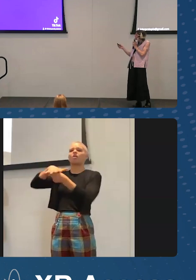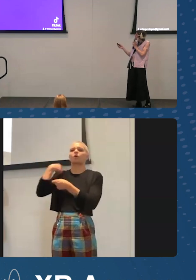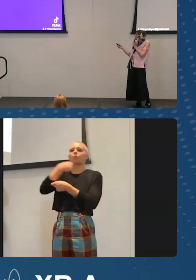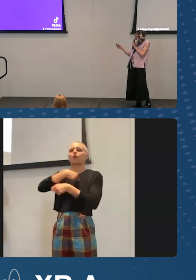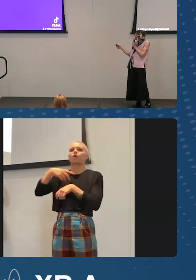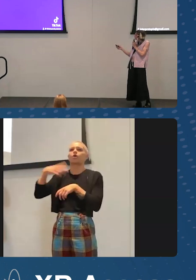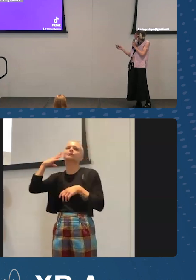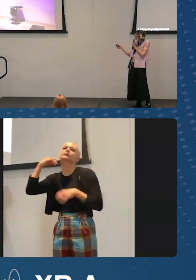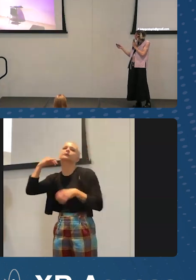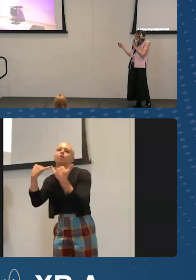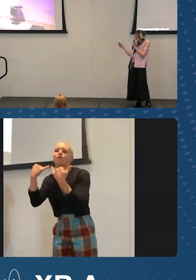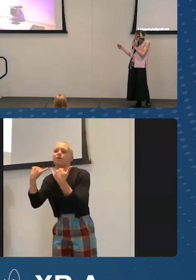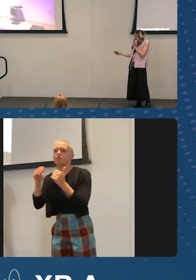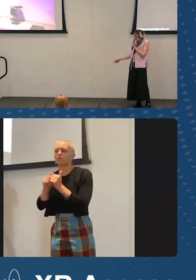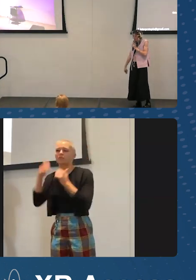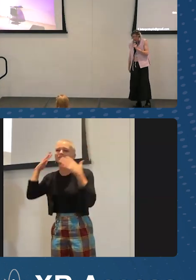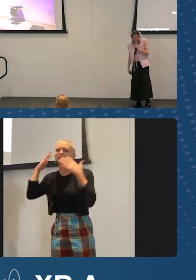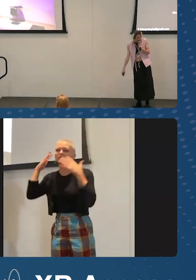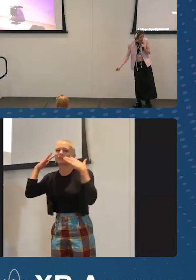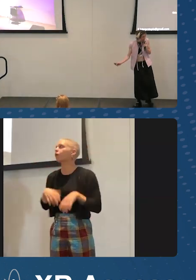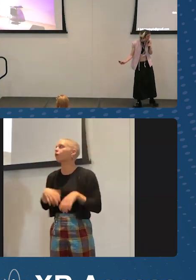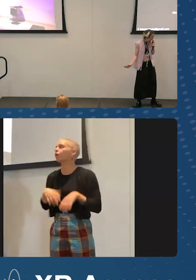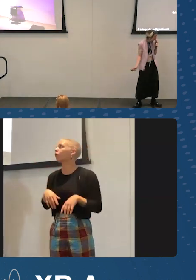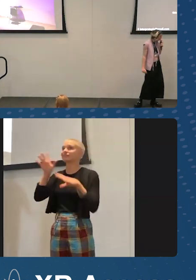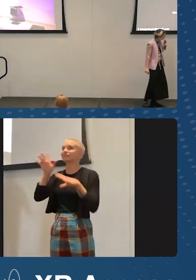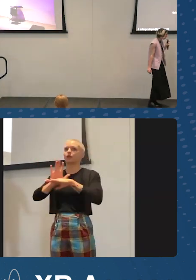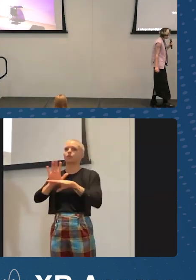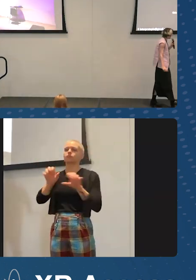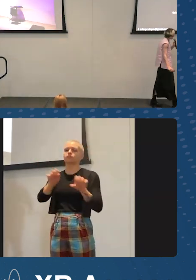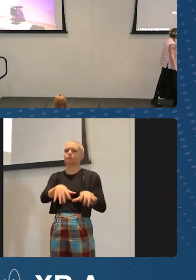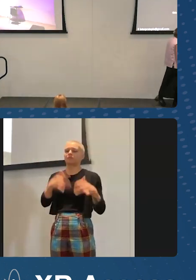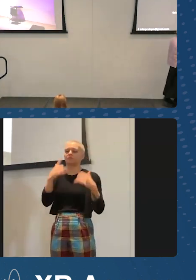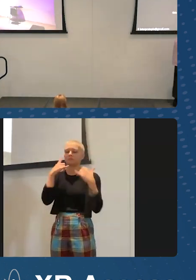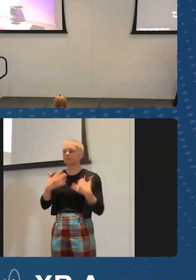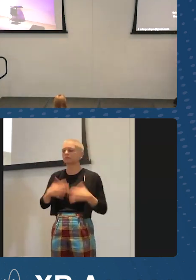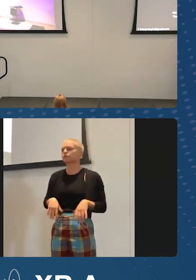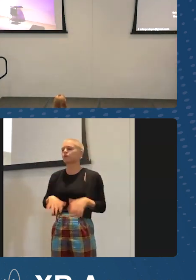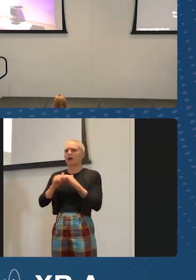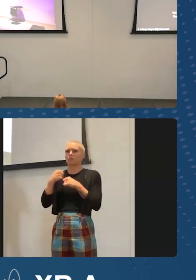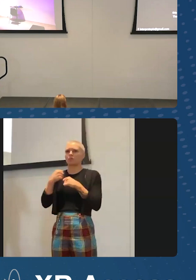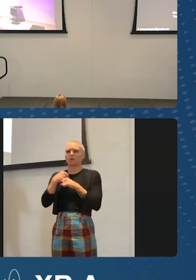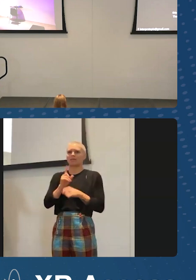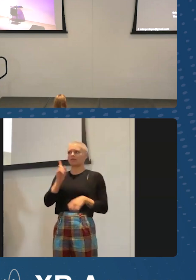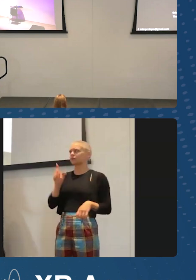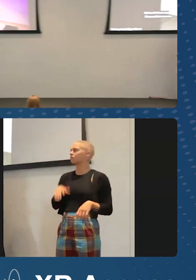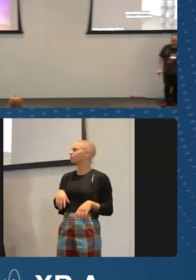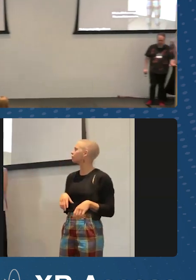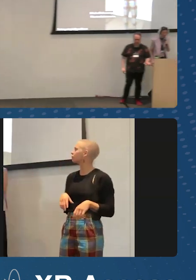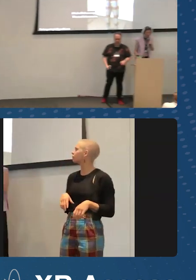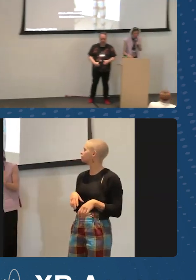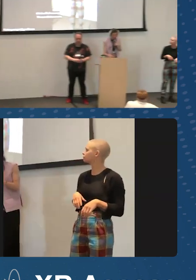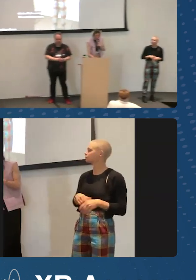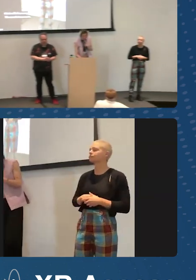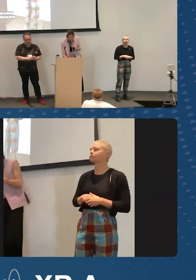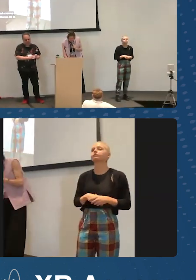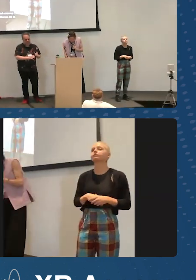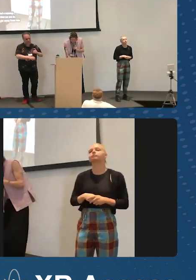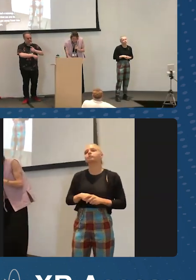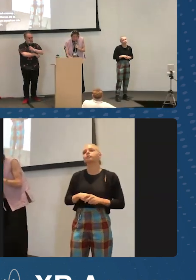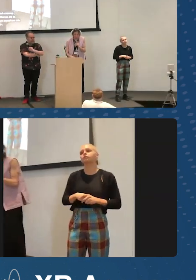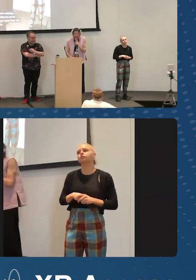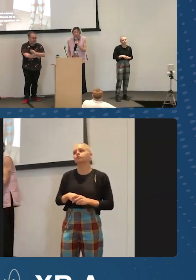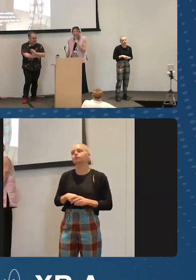So I'll navigate away from this video again. How do we make this? I think this